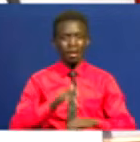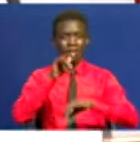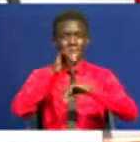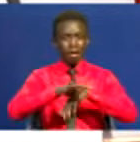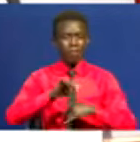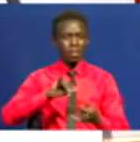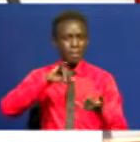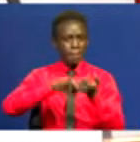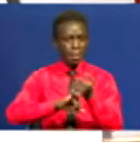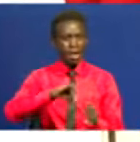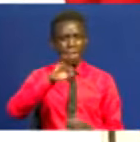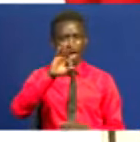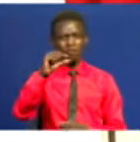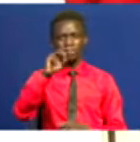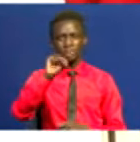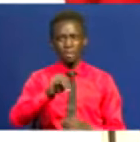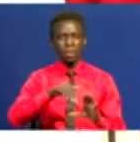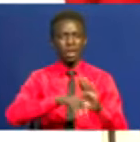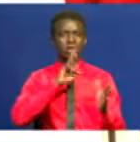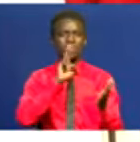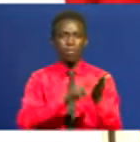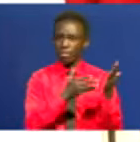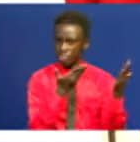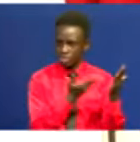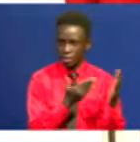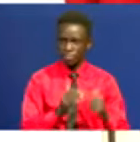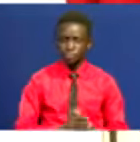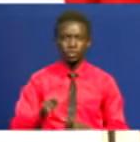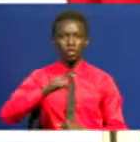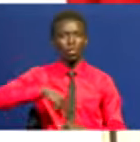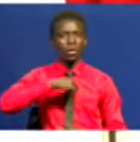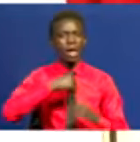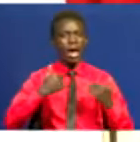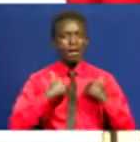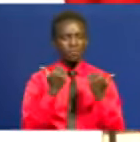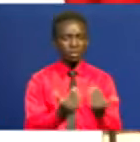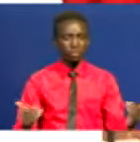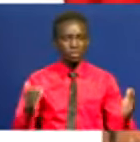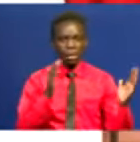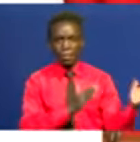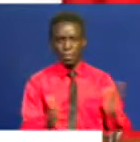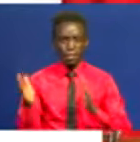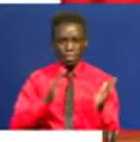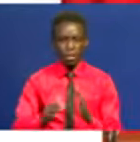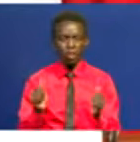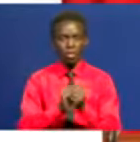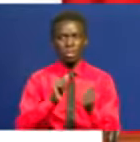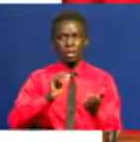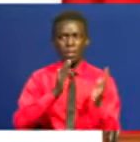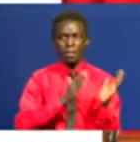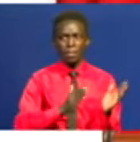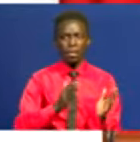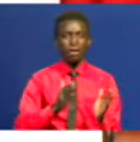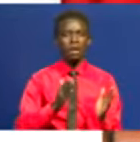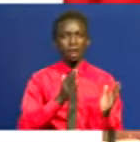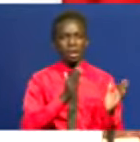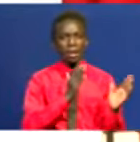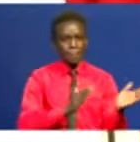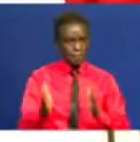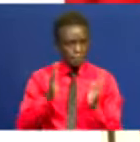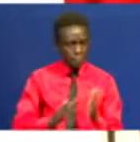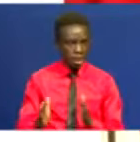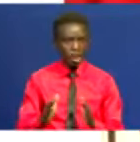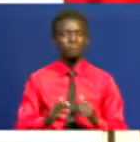also captured within the report. We have child preparedness and planning. We have the response that I had mentioned. Then